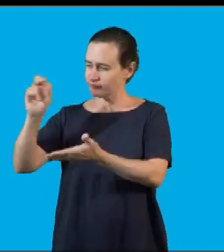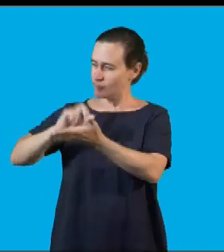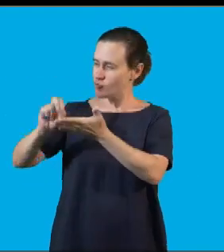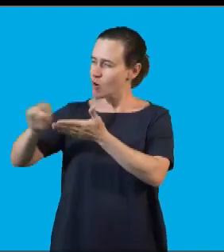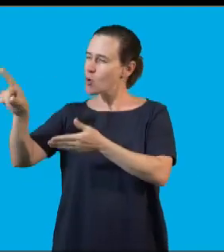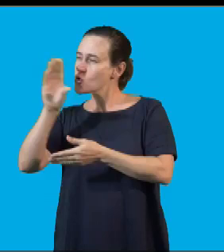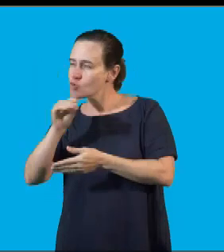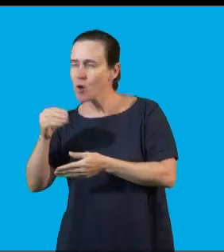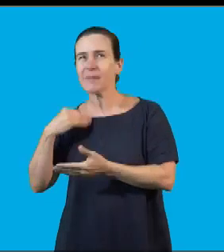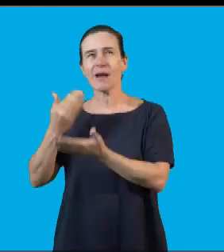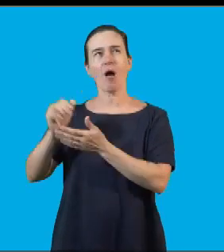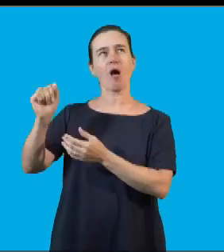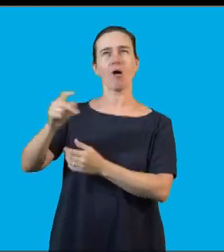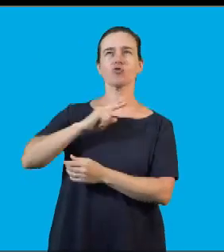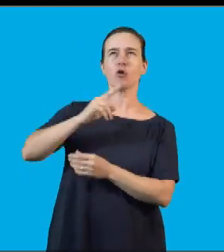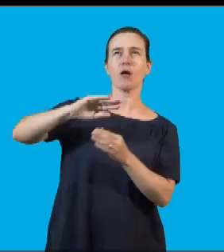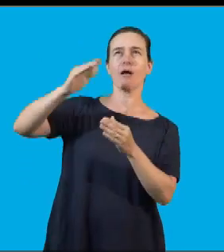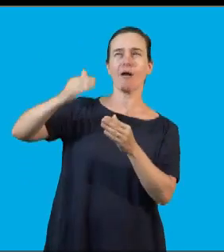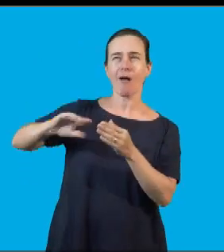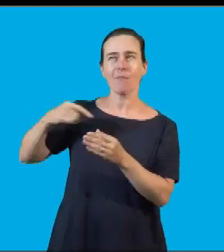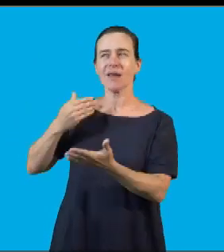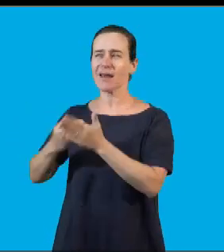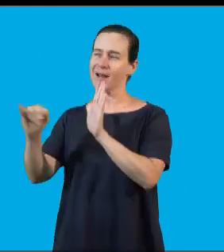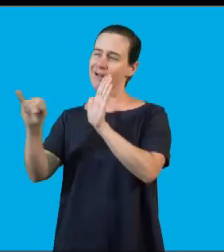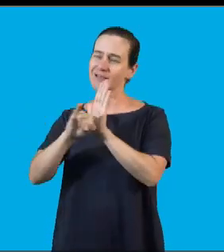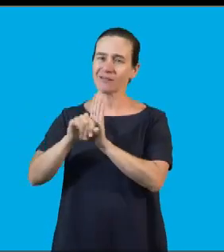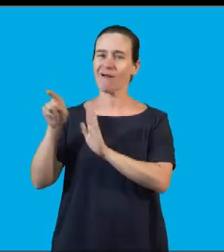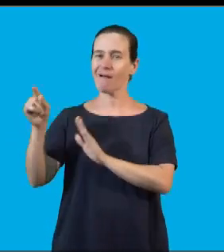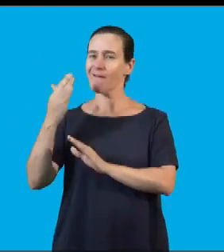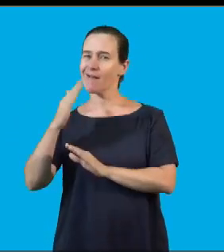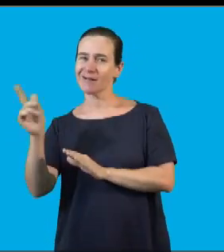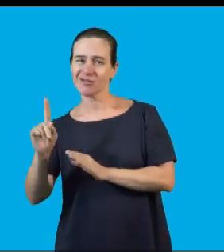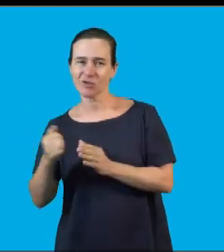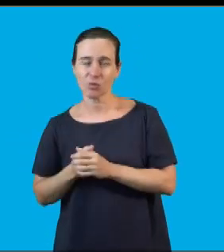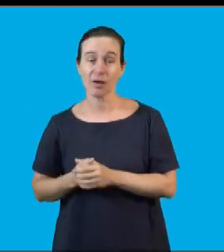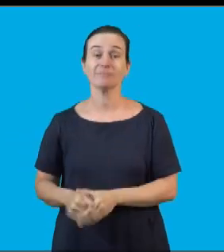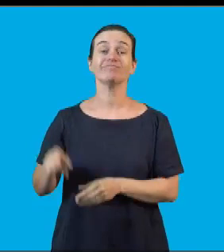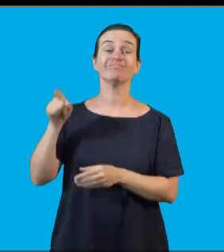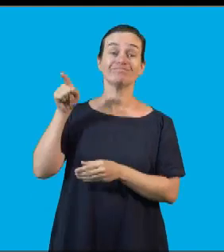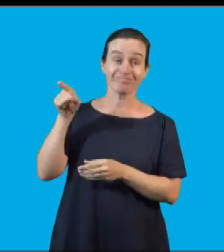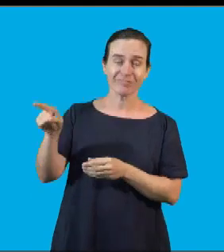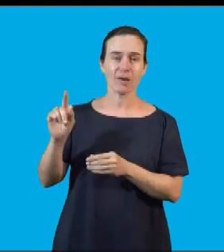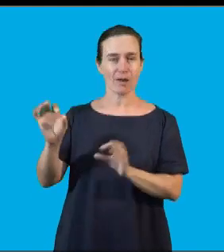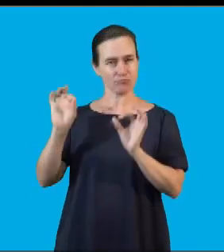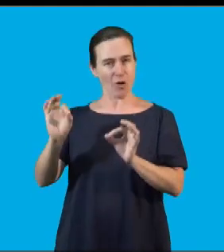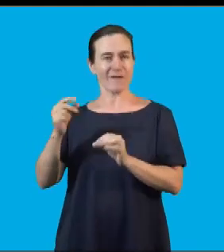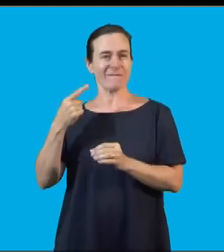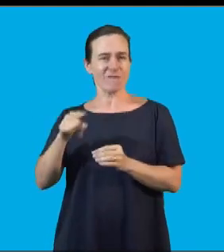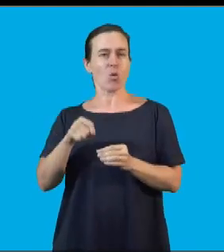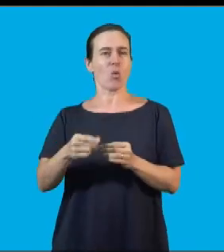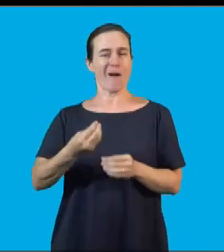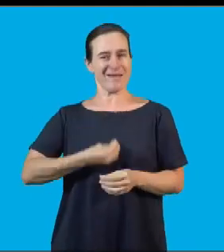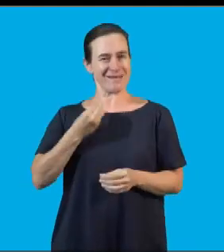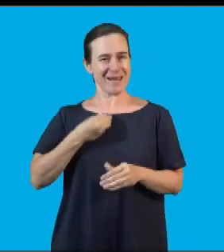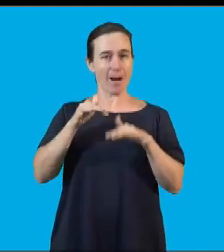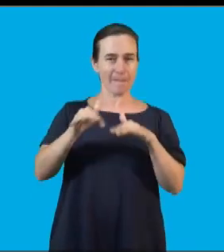understand by the inflections in their voice, meaning you would not otherwise have picked up. Voice notes suit the perennially anxious young